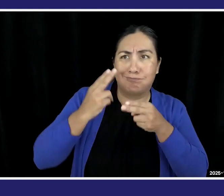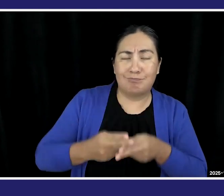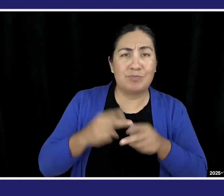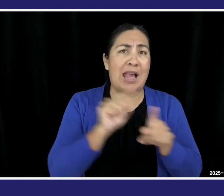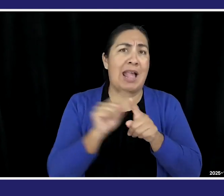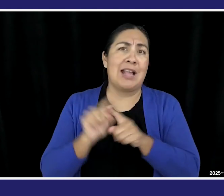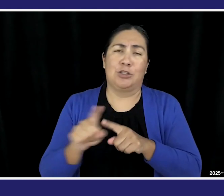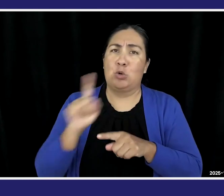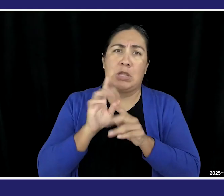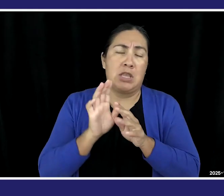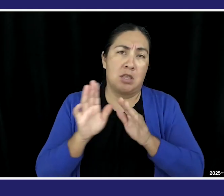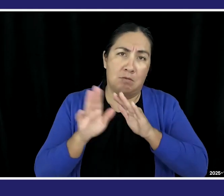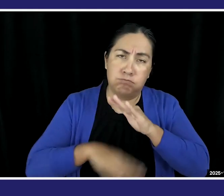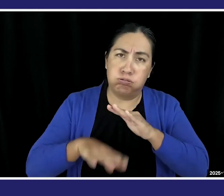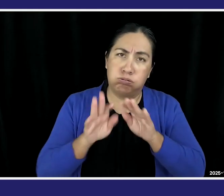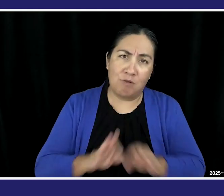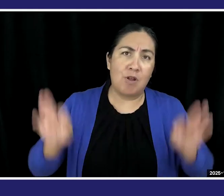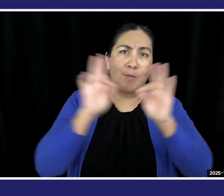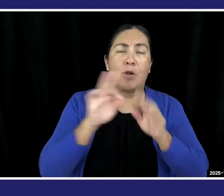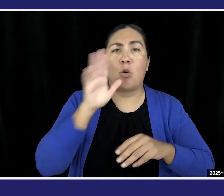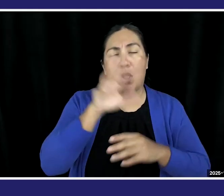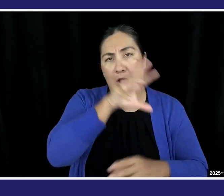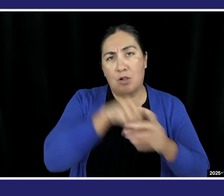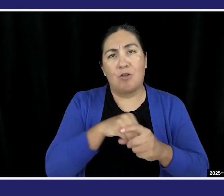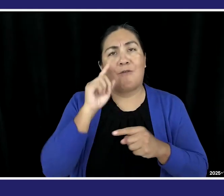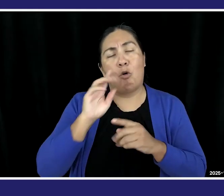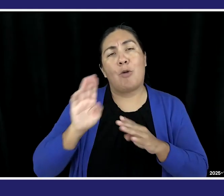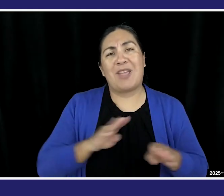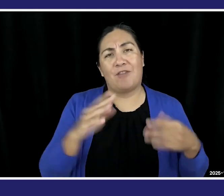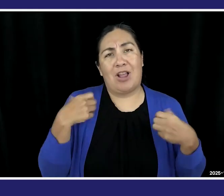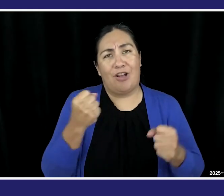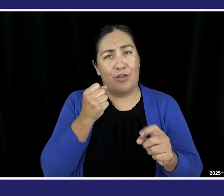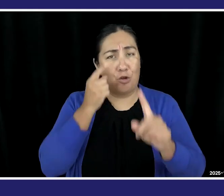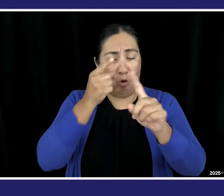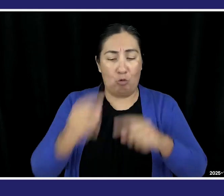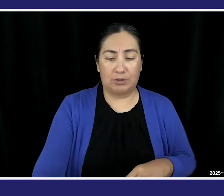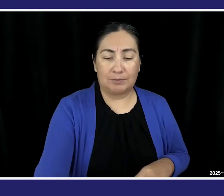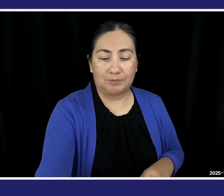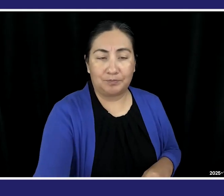fundamental and that it will be incorporated into the behavioral health goals. But many previous